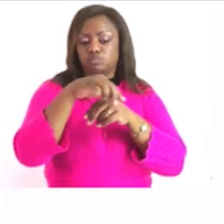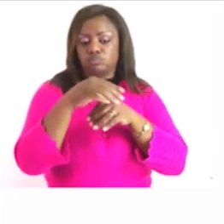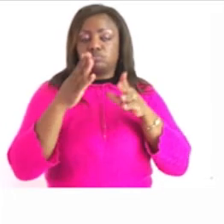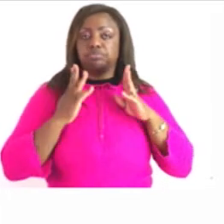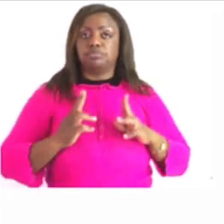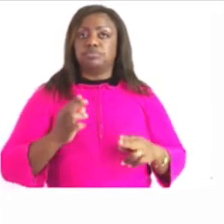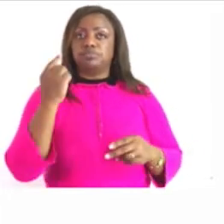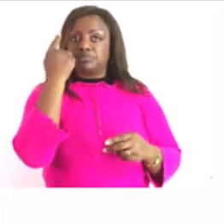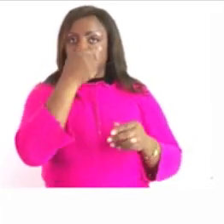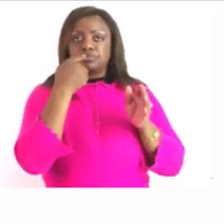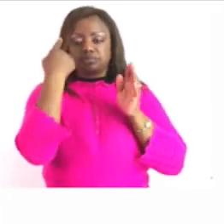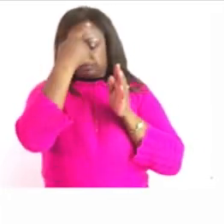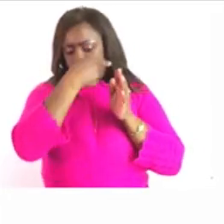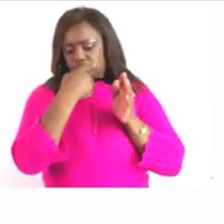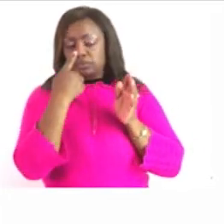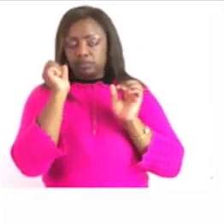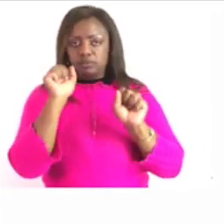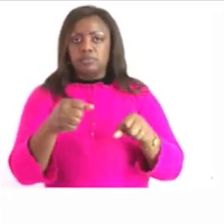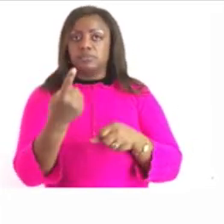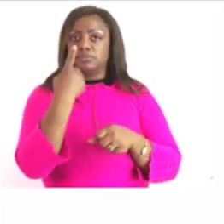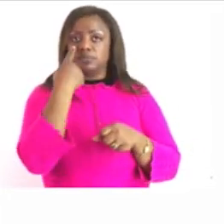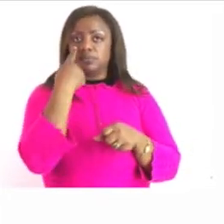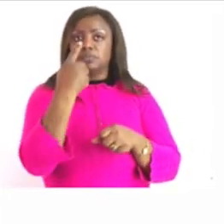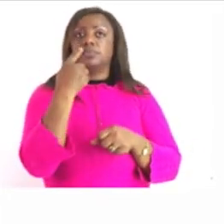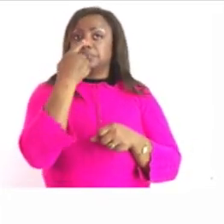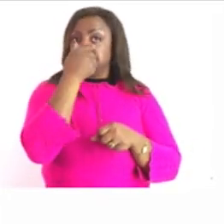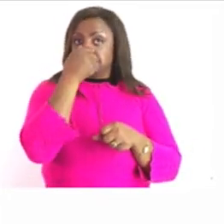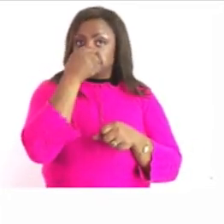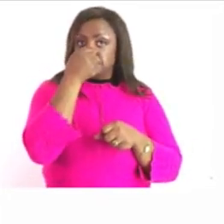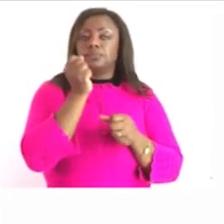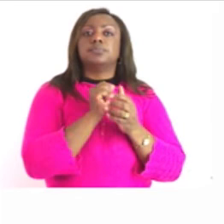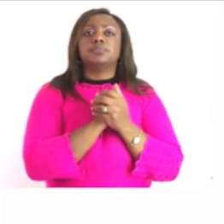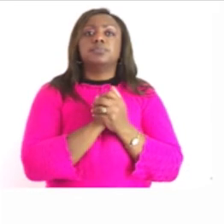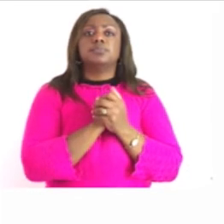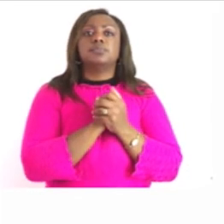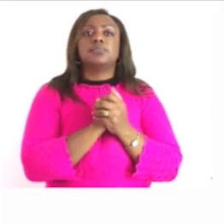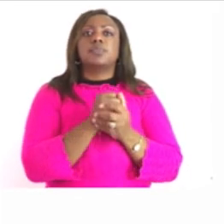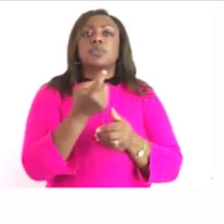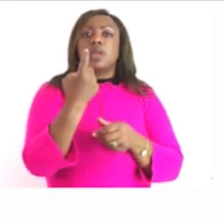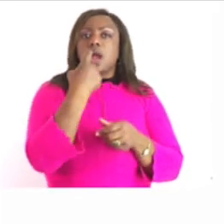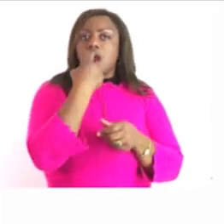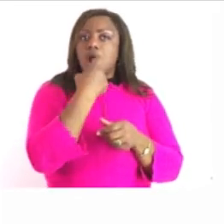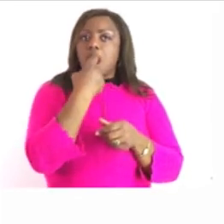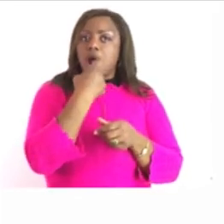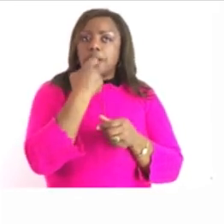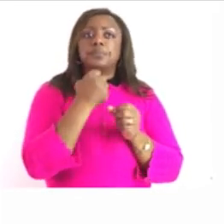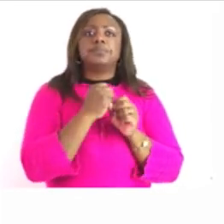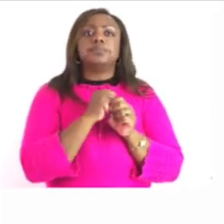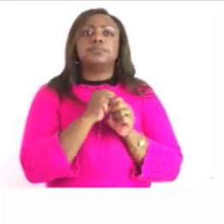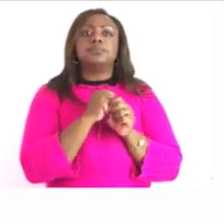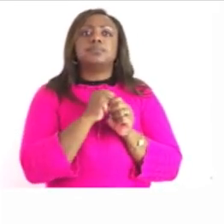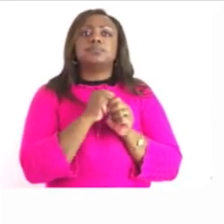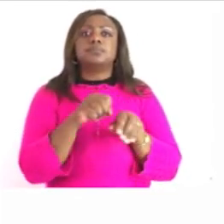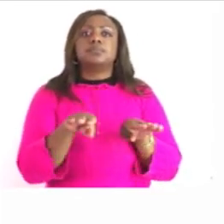on our face. We can all touch it. Mine, you can't see, it's covered by the mask. And then we have the mouth. The mouth, we all